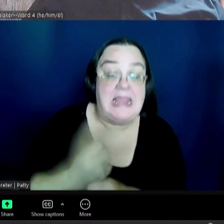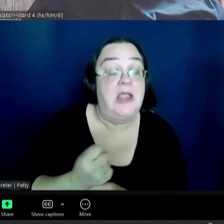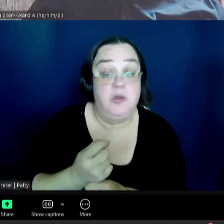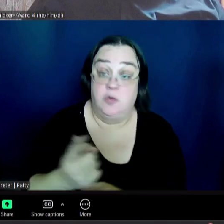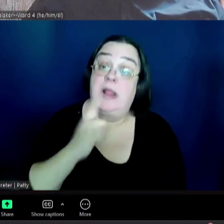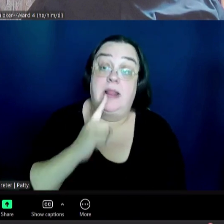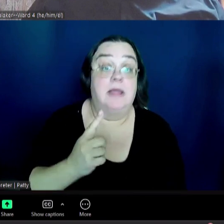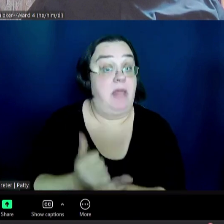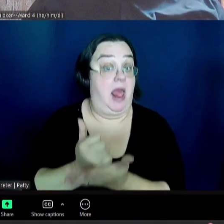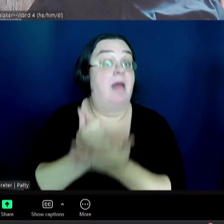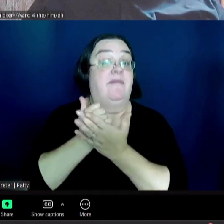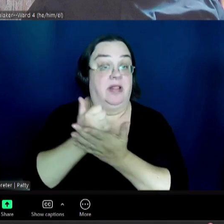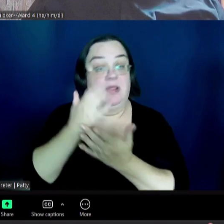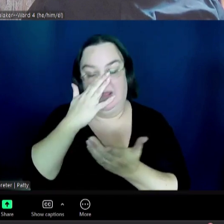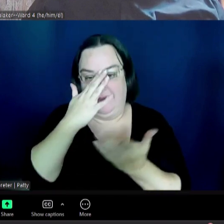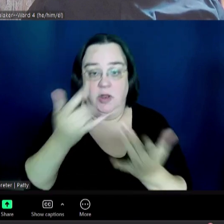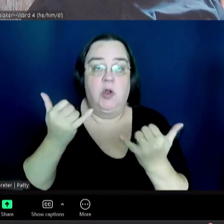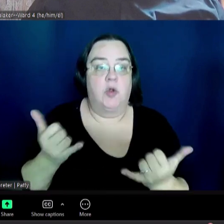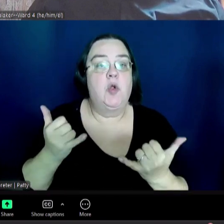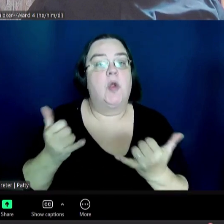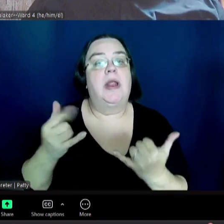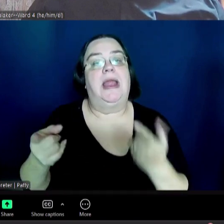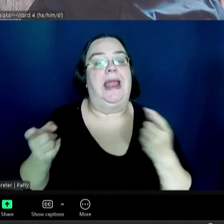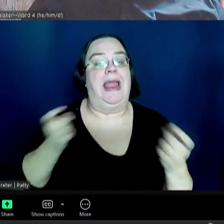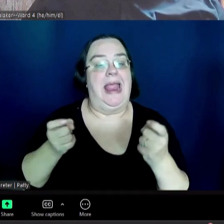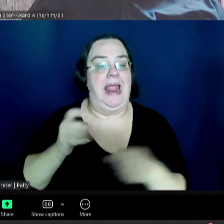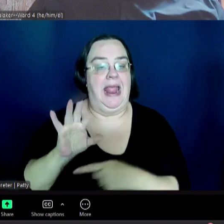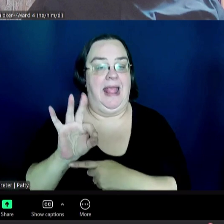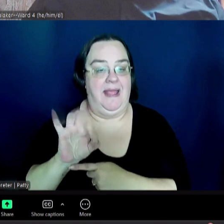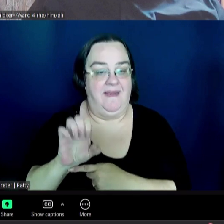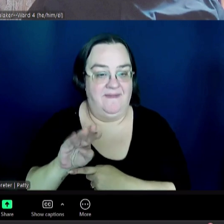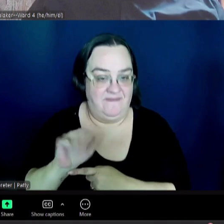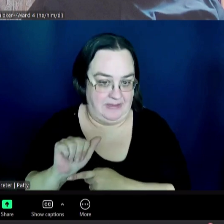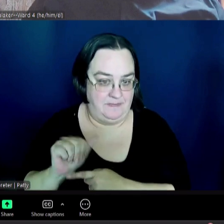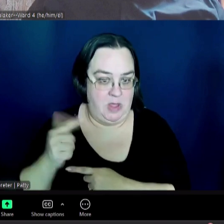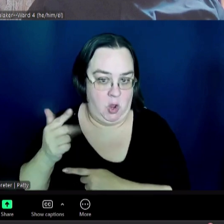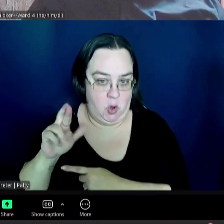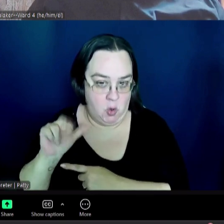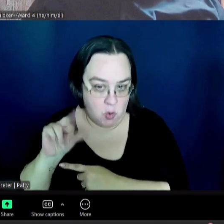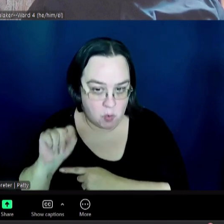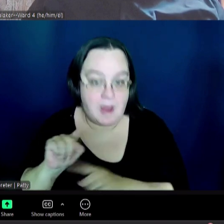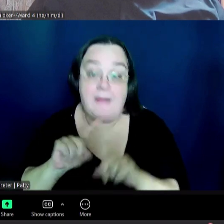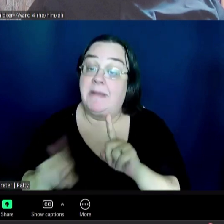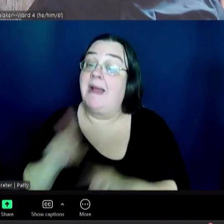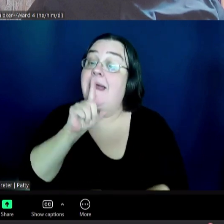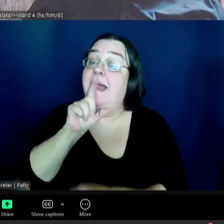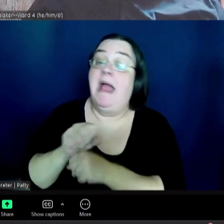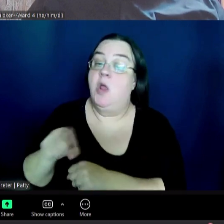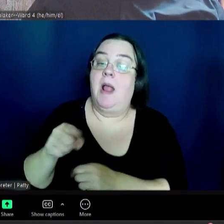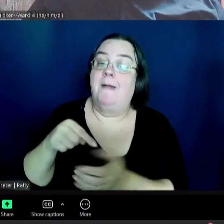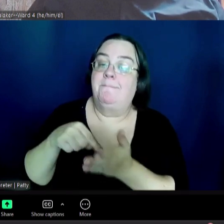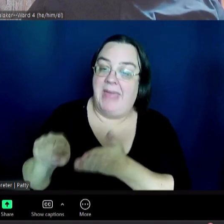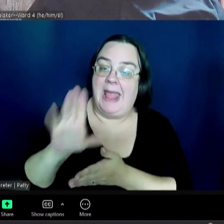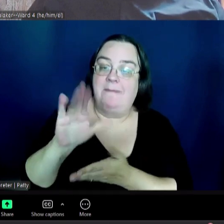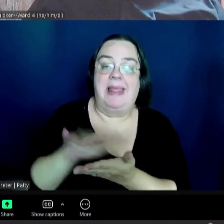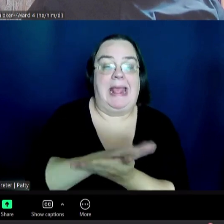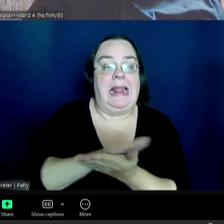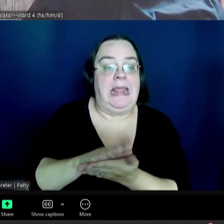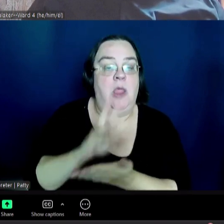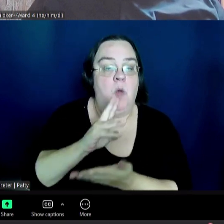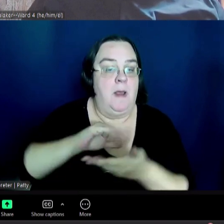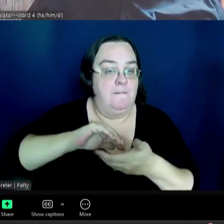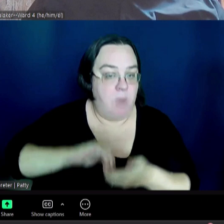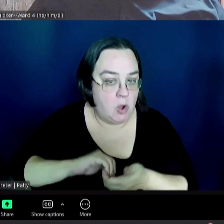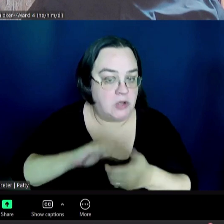helpful. They're currently handling the FEMA grant that they're actually getting paid by the Clean Water Partnership on that, but we